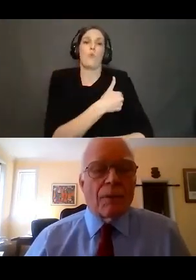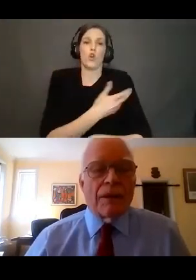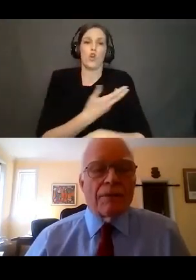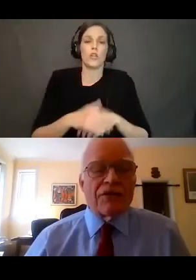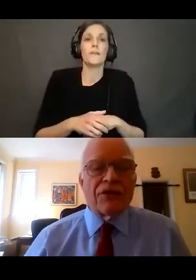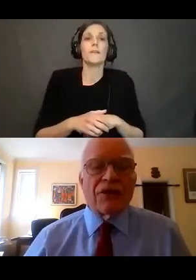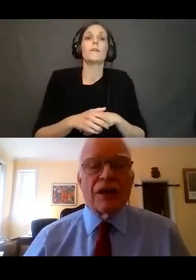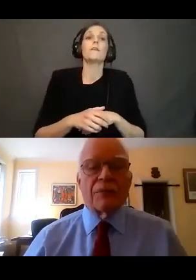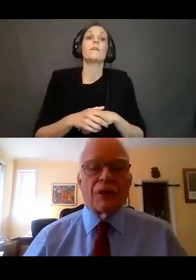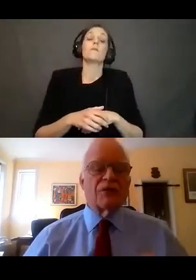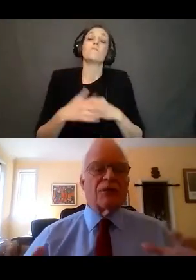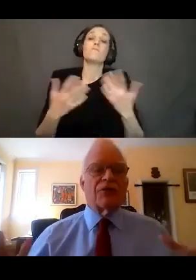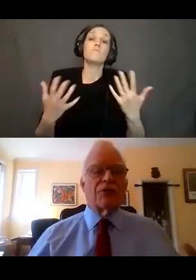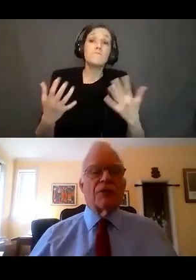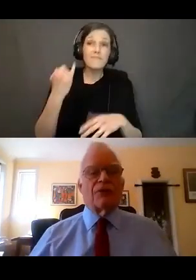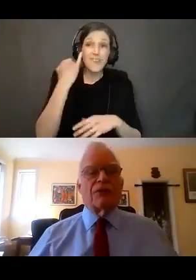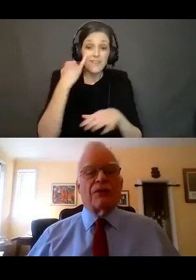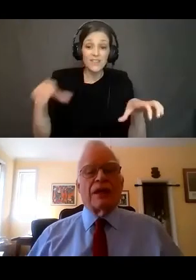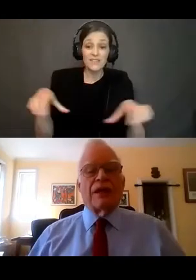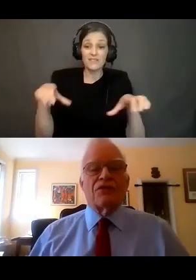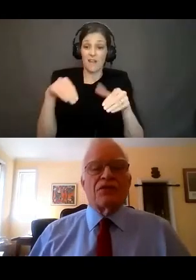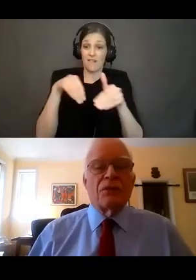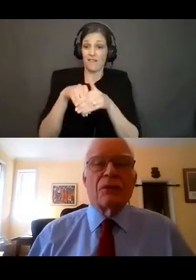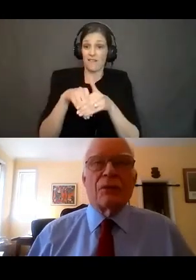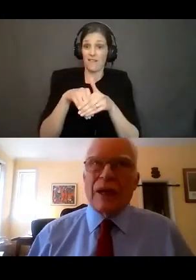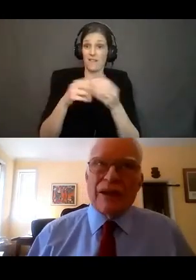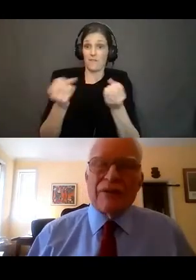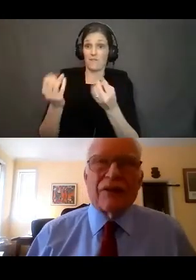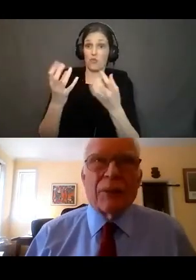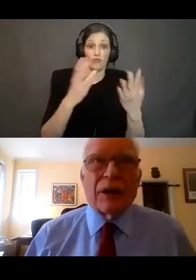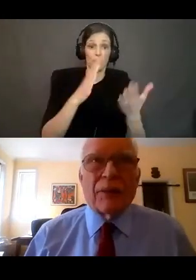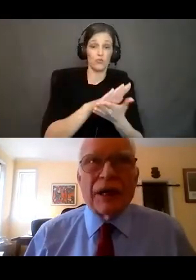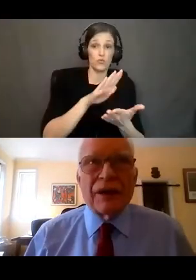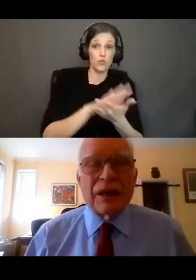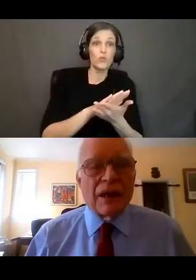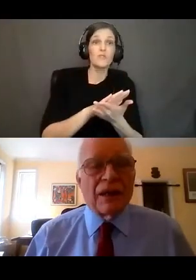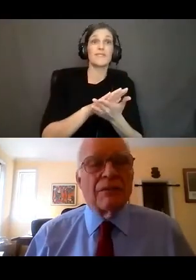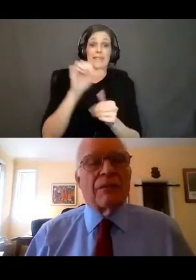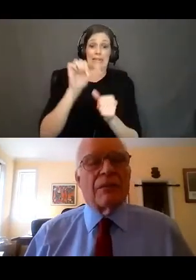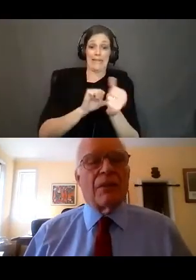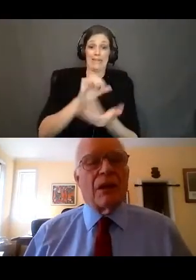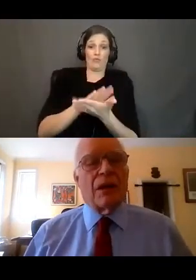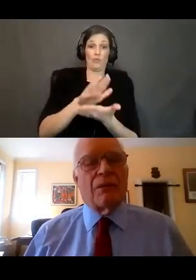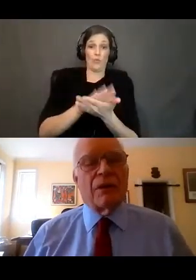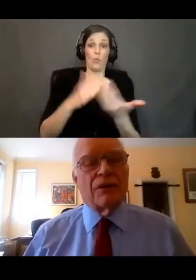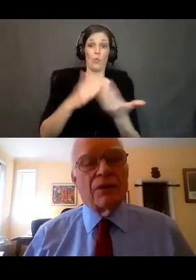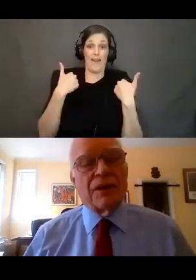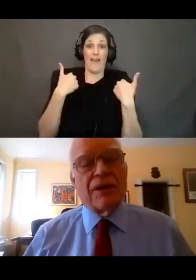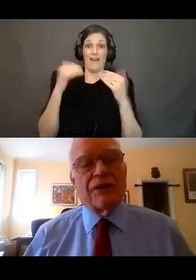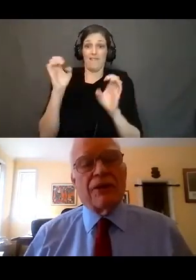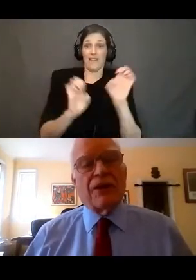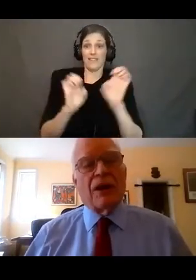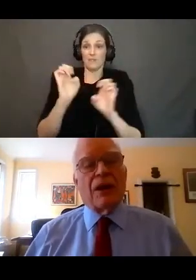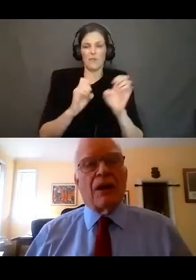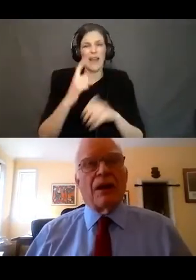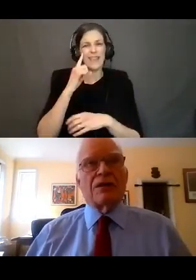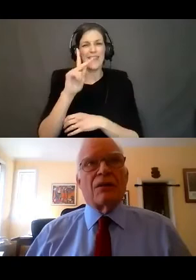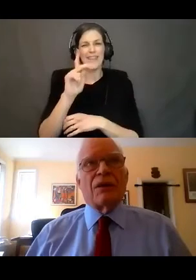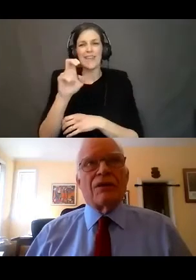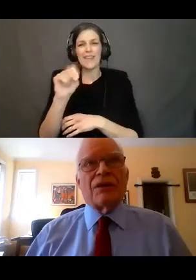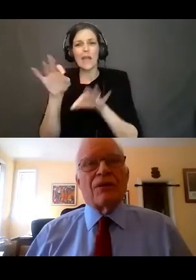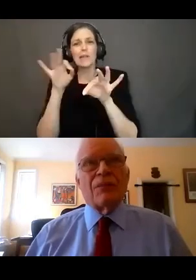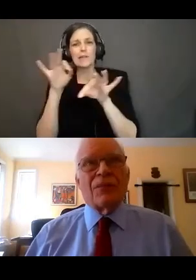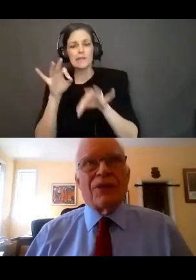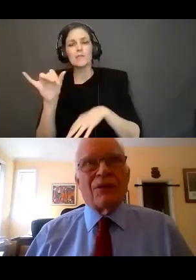Moreover, if this is done in multiple schools, in each school we have an experiment. I think Ken alluded to this.